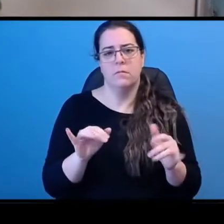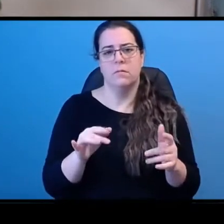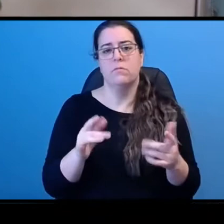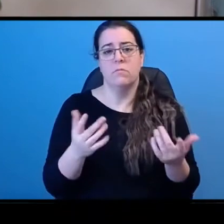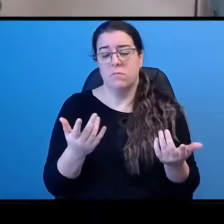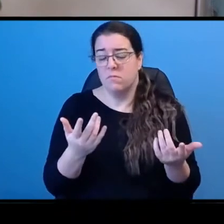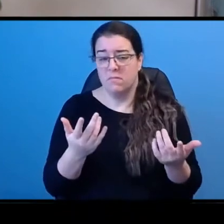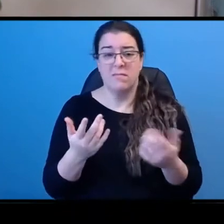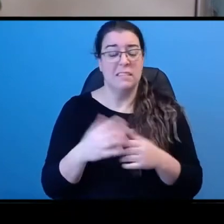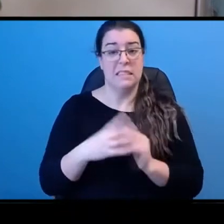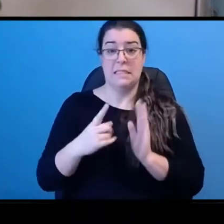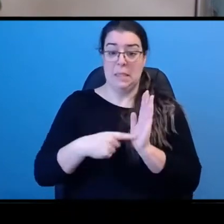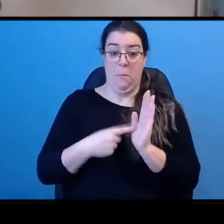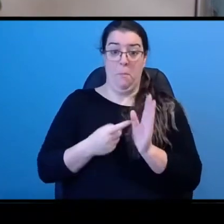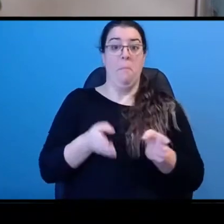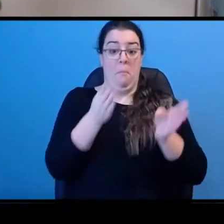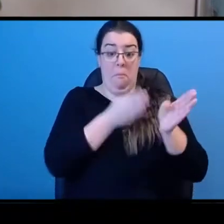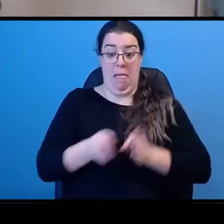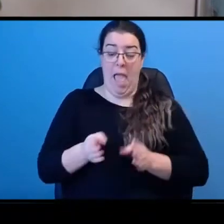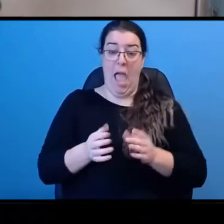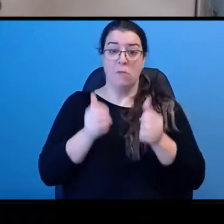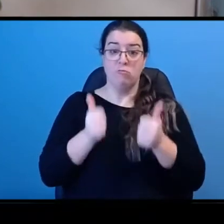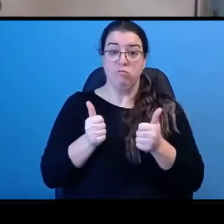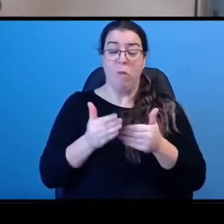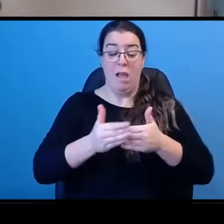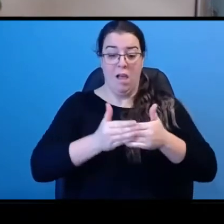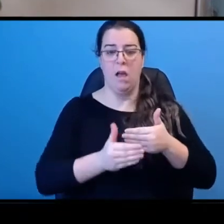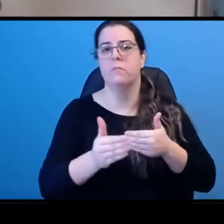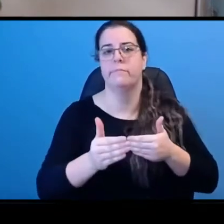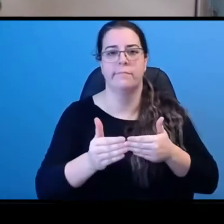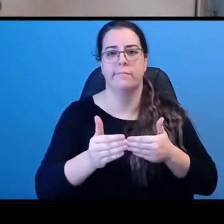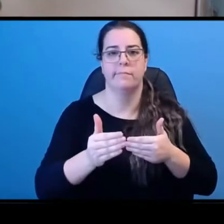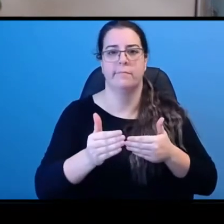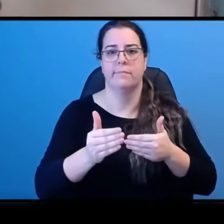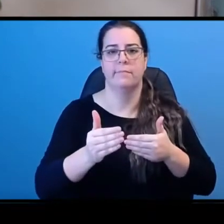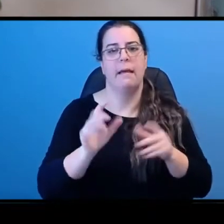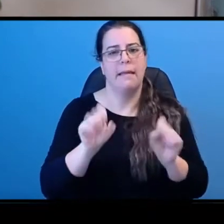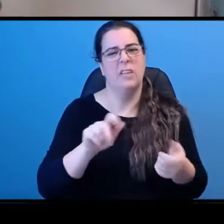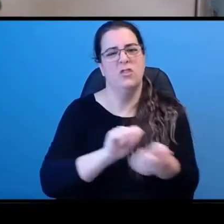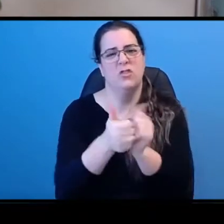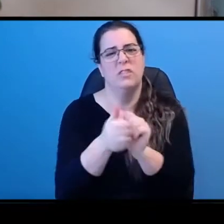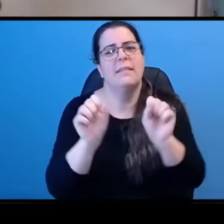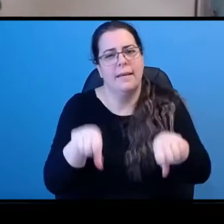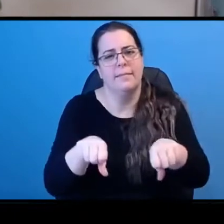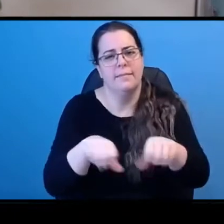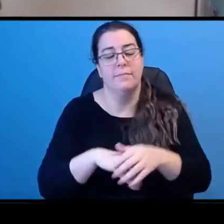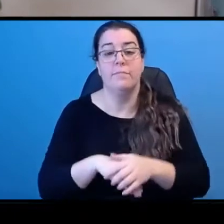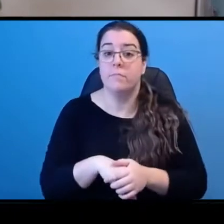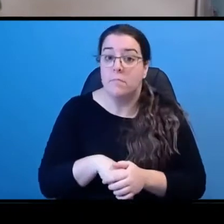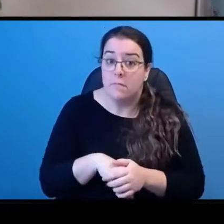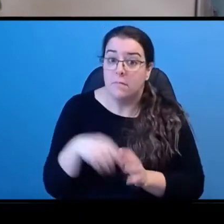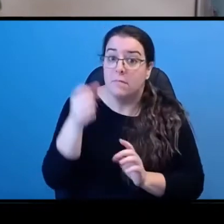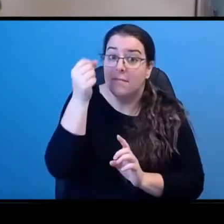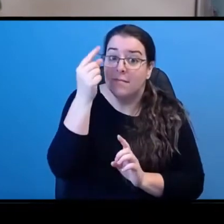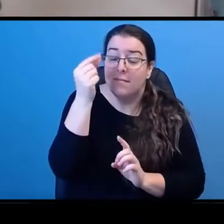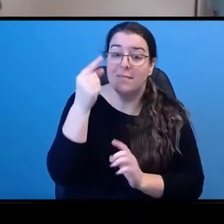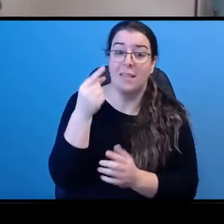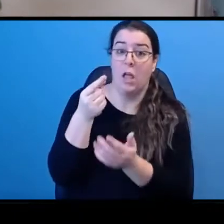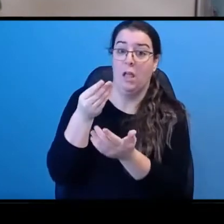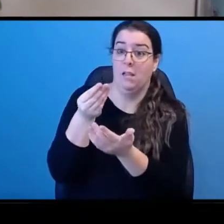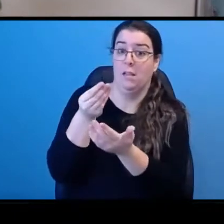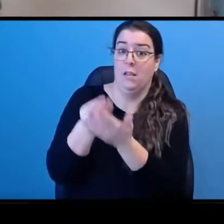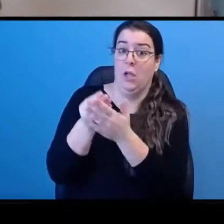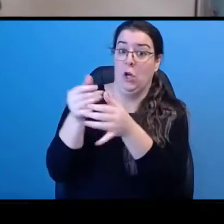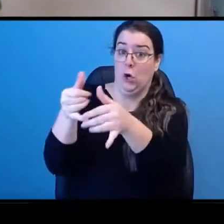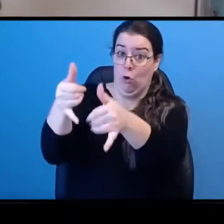for the most part, if the artistic goal of your project is the same, if you're still accomplishing and you're still meeting the criteria